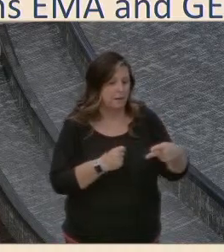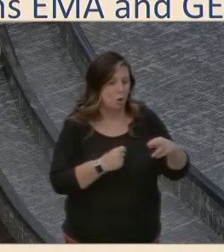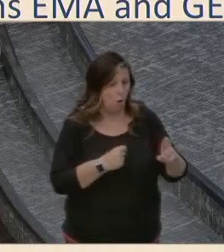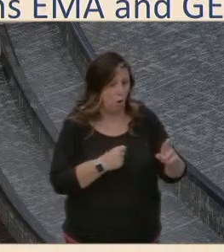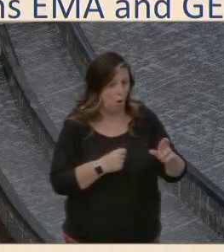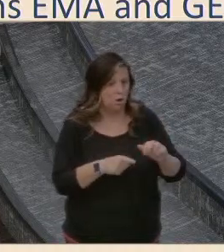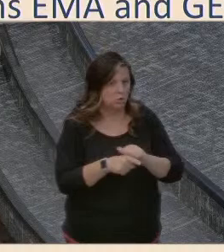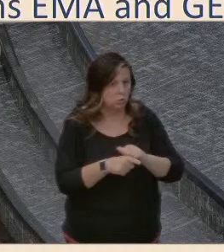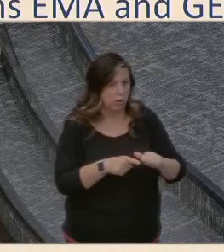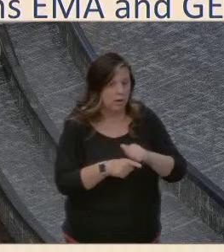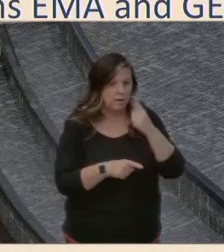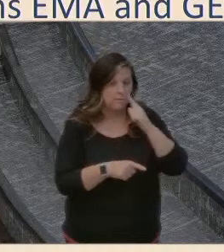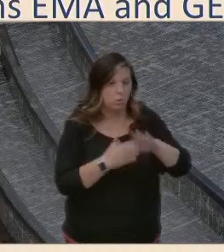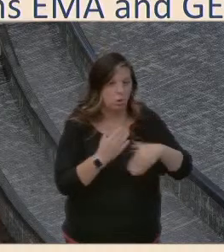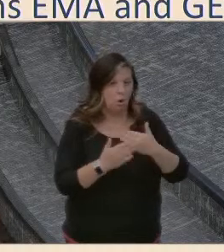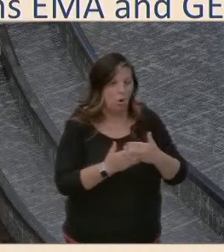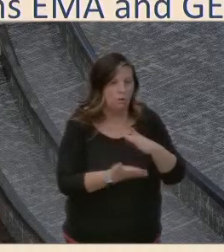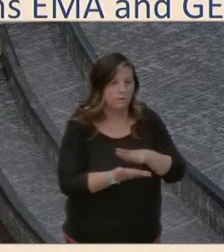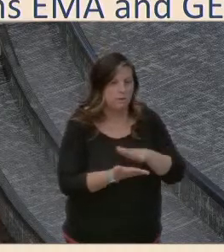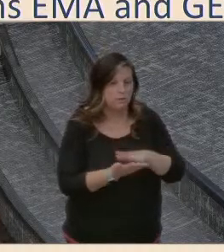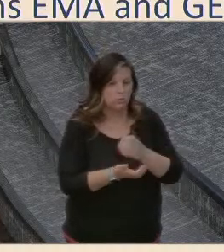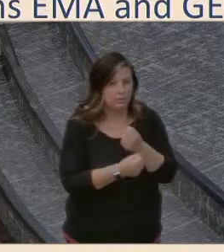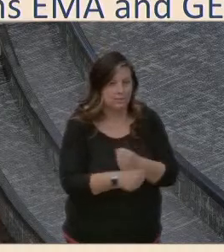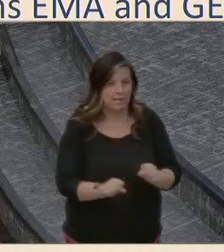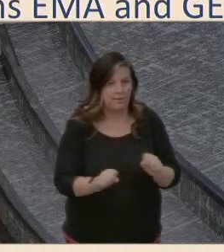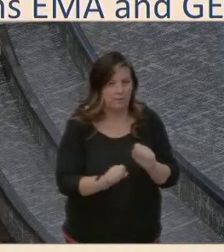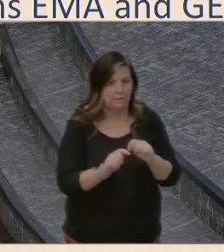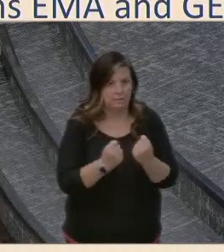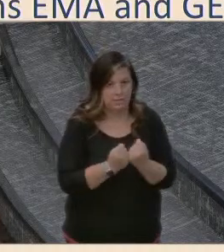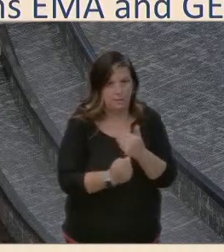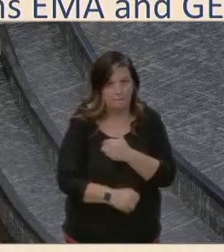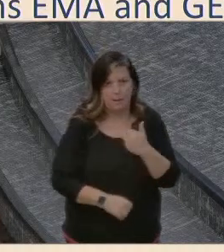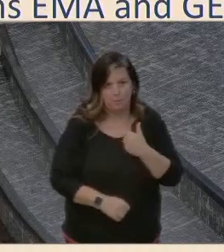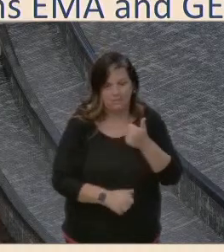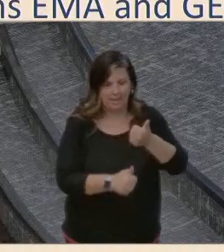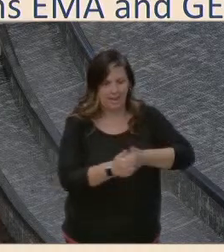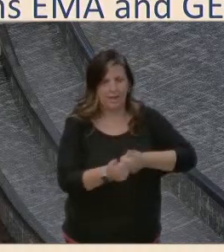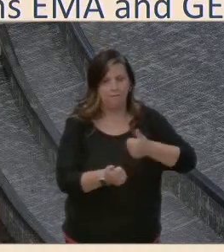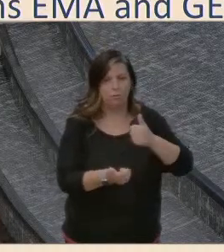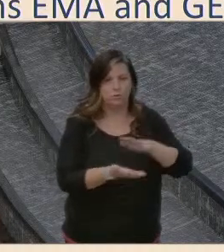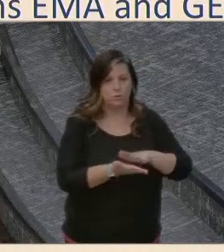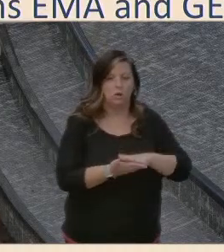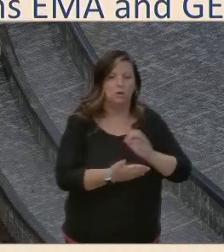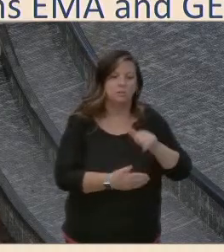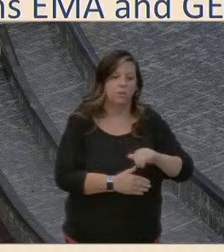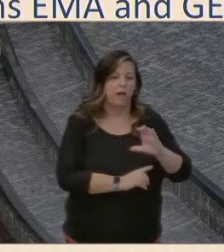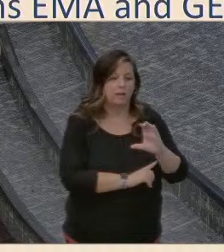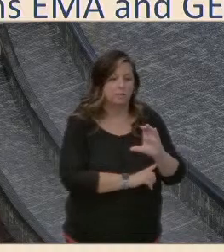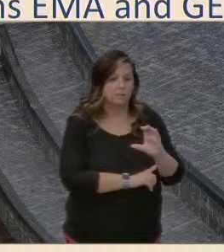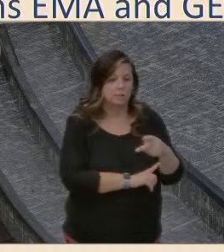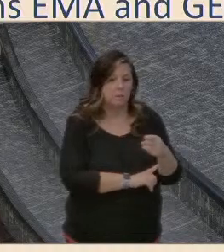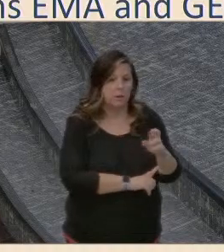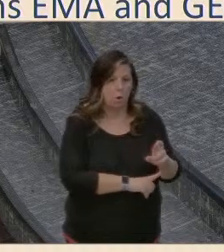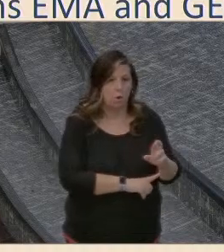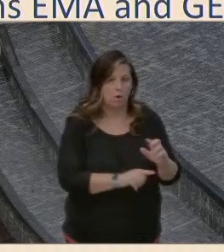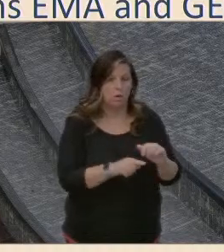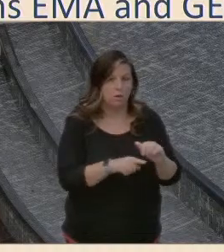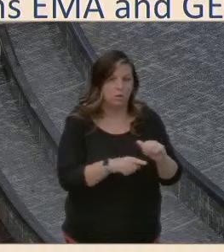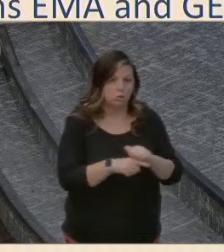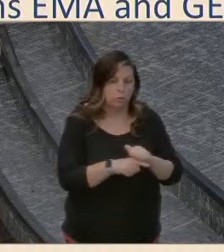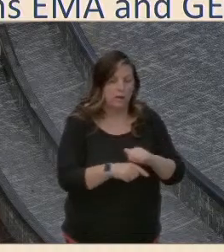those school safety team members at every single school. So that CPR training would include, of course,